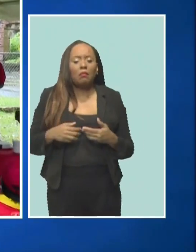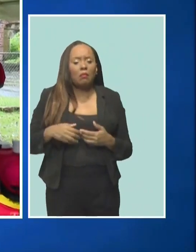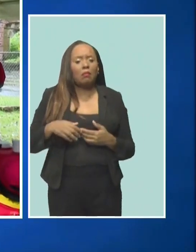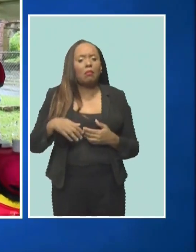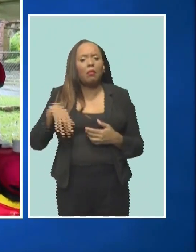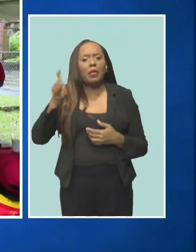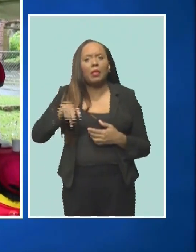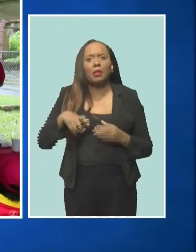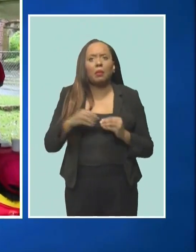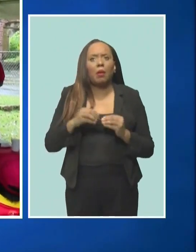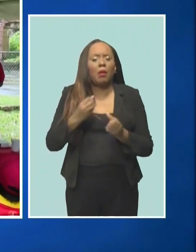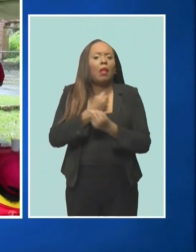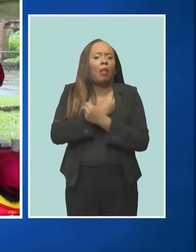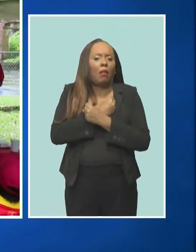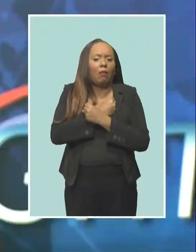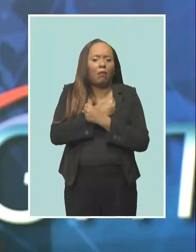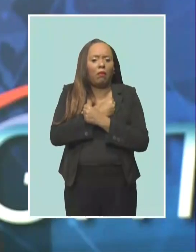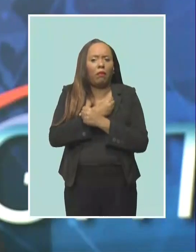this moment is a little bit of love.